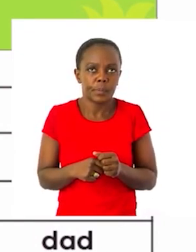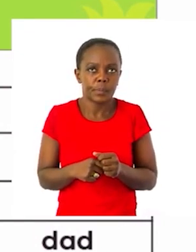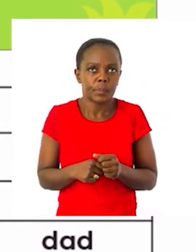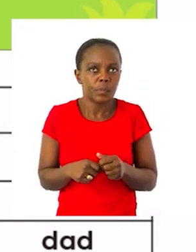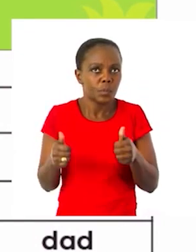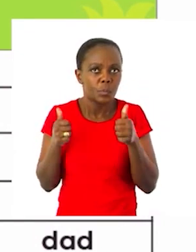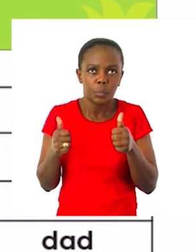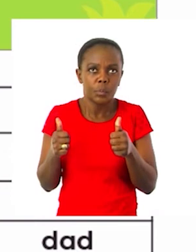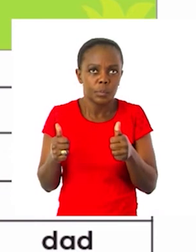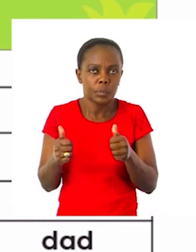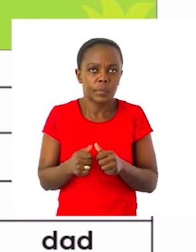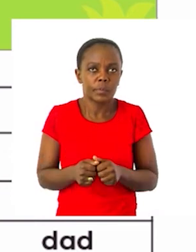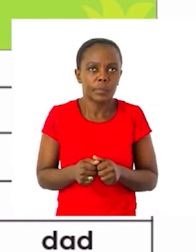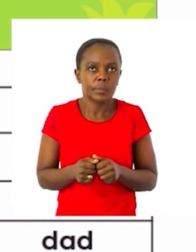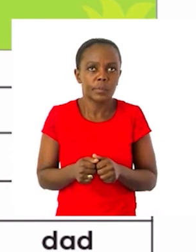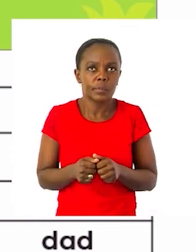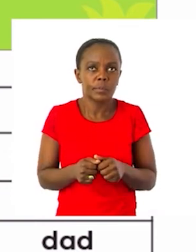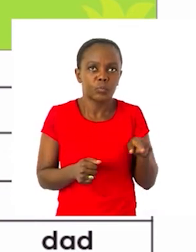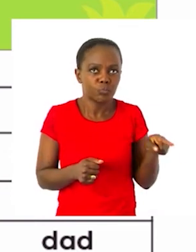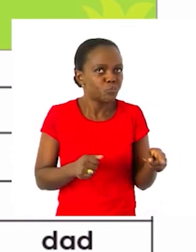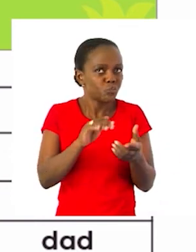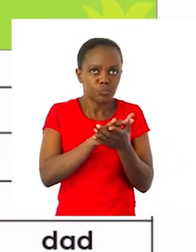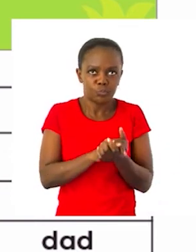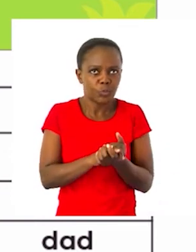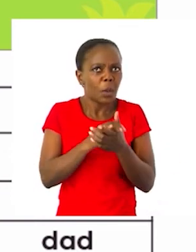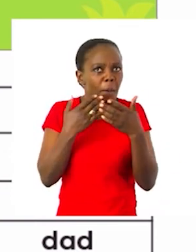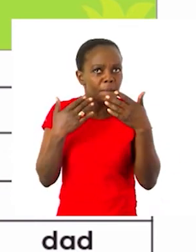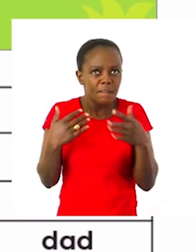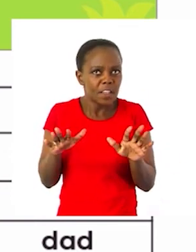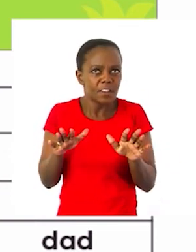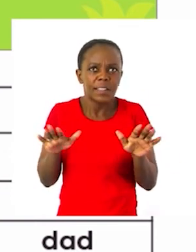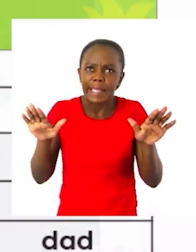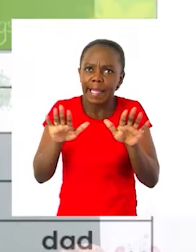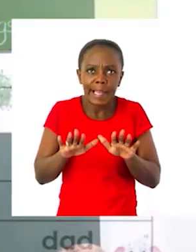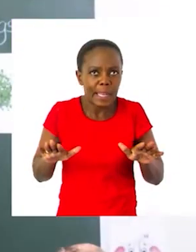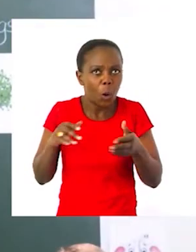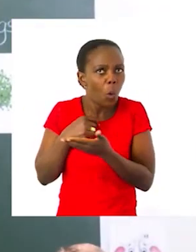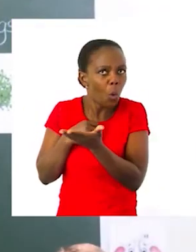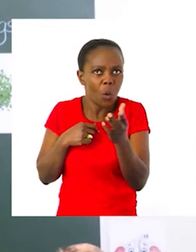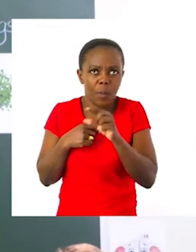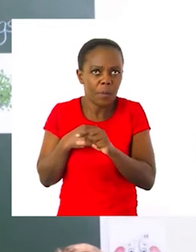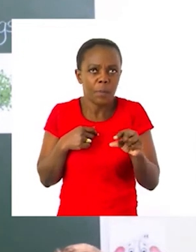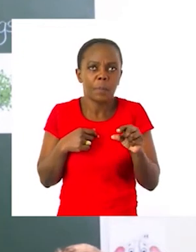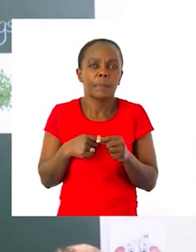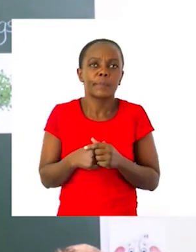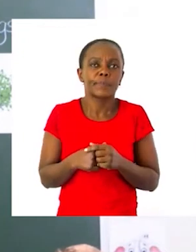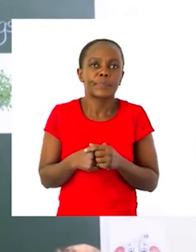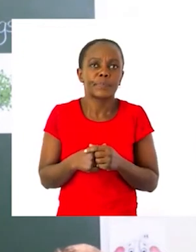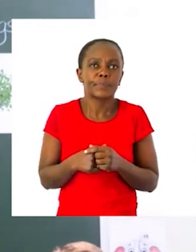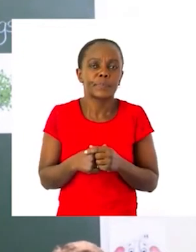Great job. My friend has finished coloring all the words that he can see.